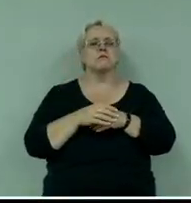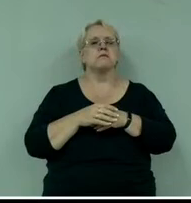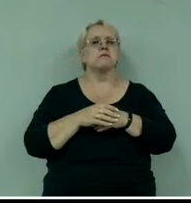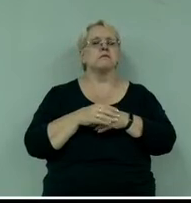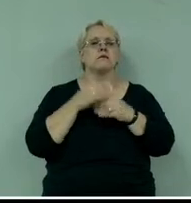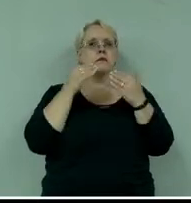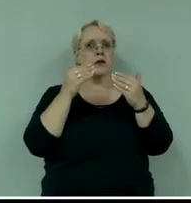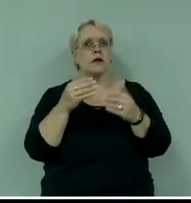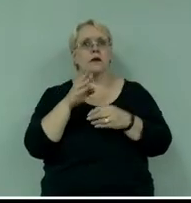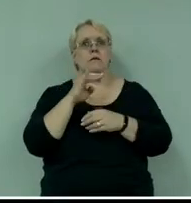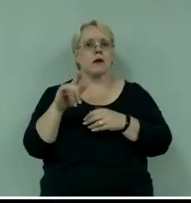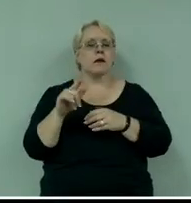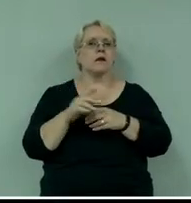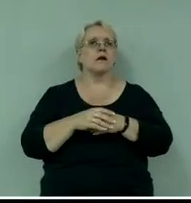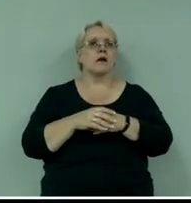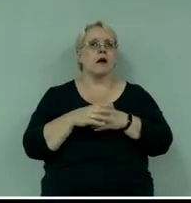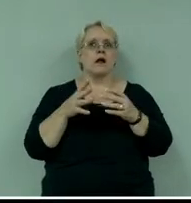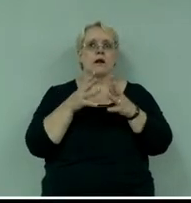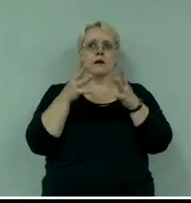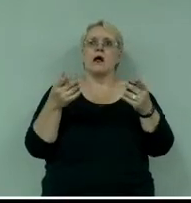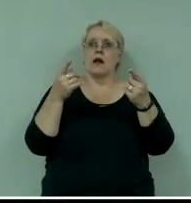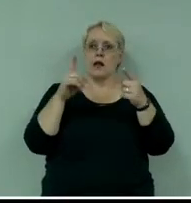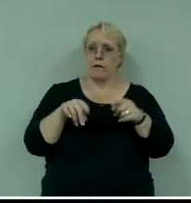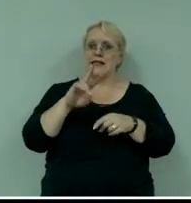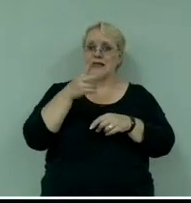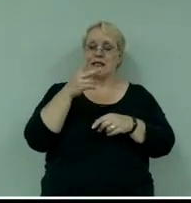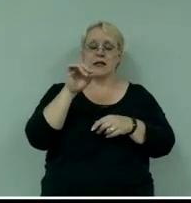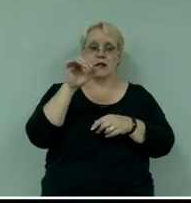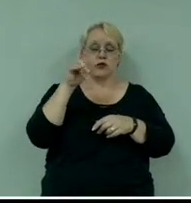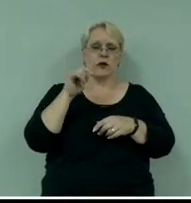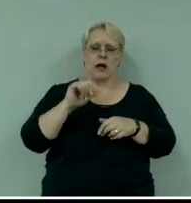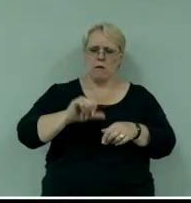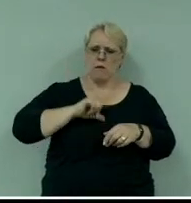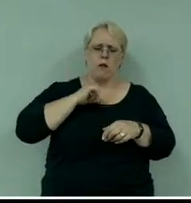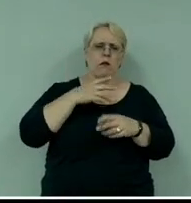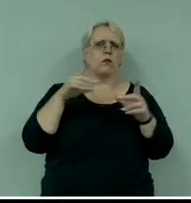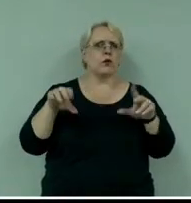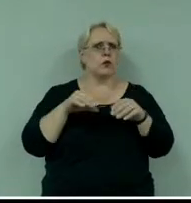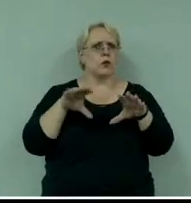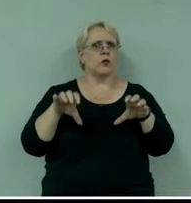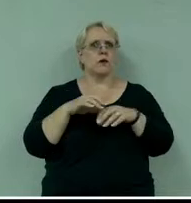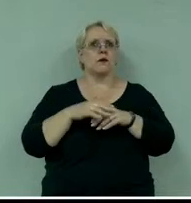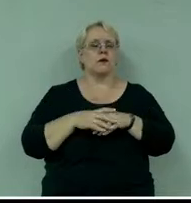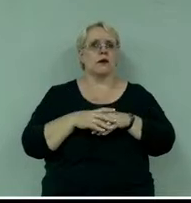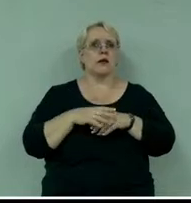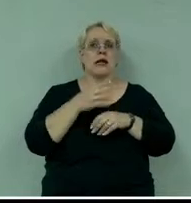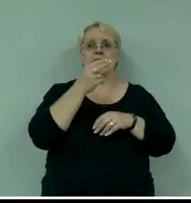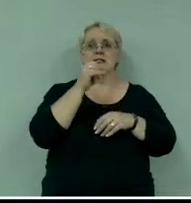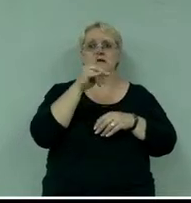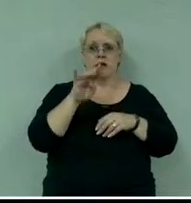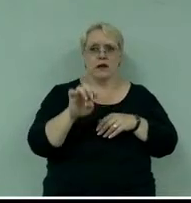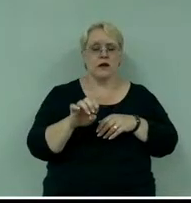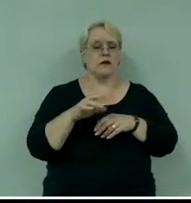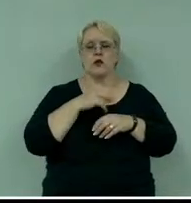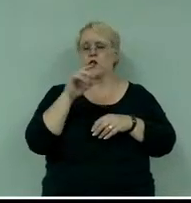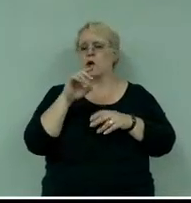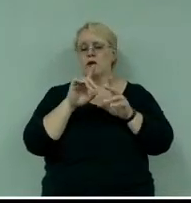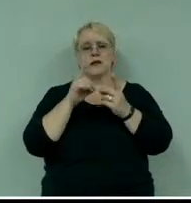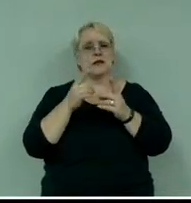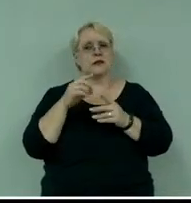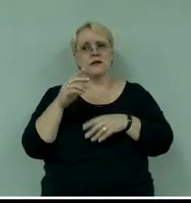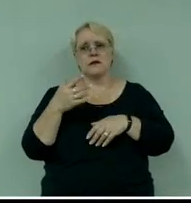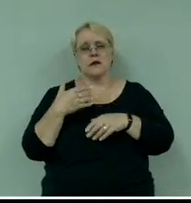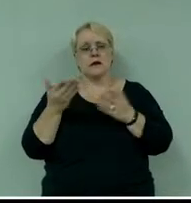you, Phil. You're welcome. So we got a lot going on in the second district. I'm proud of what we're doing in Hessville, but in the second district, there's no district in the city of